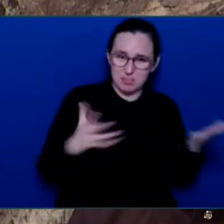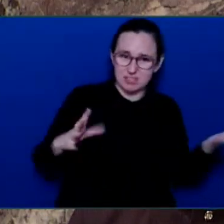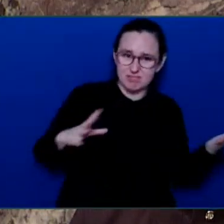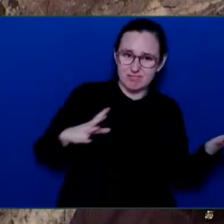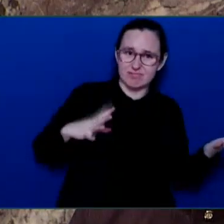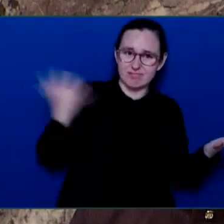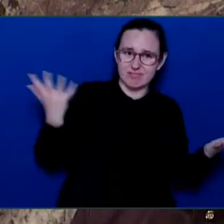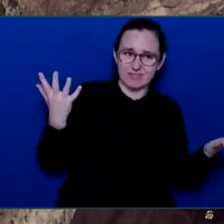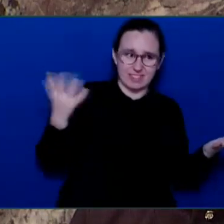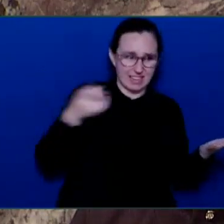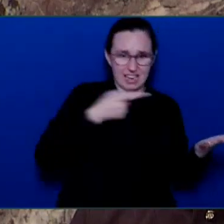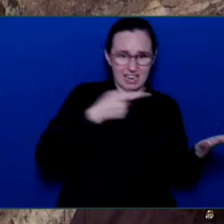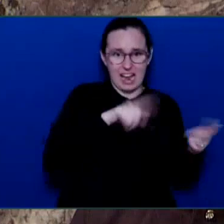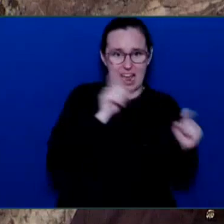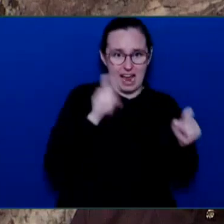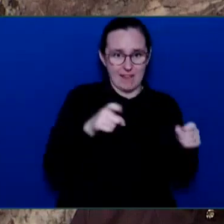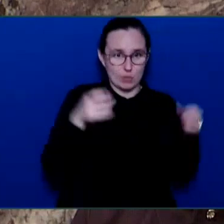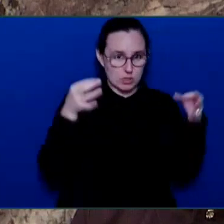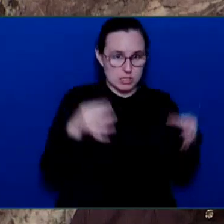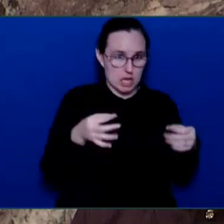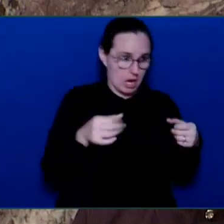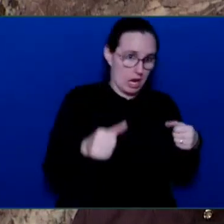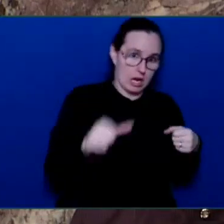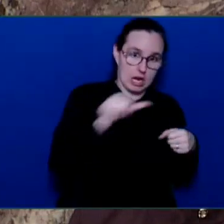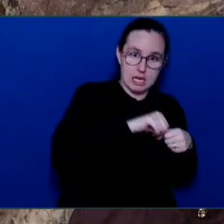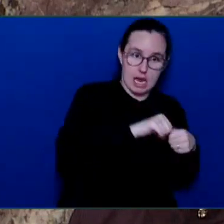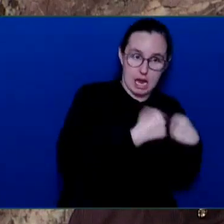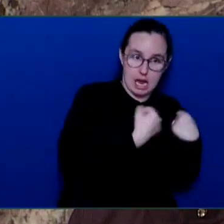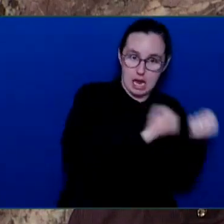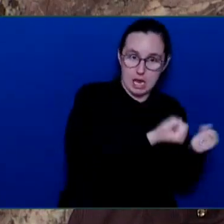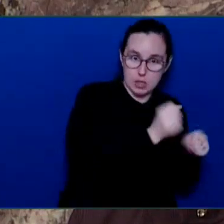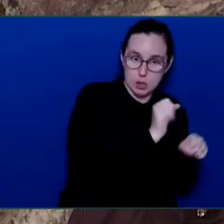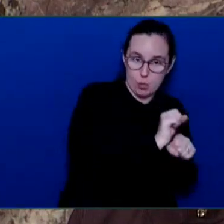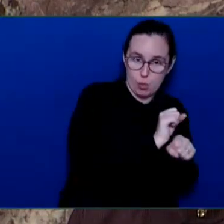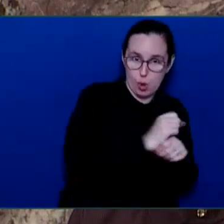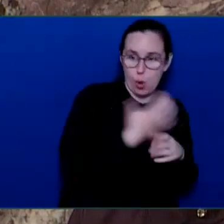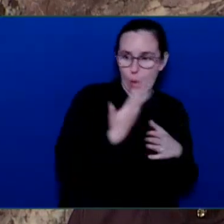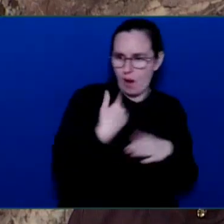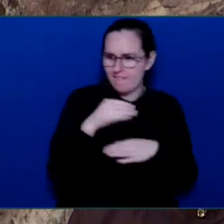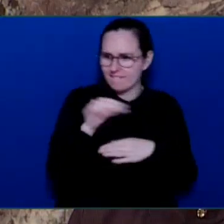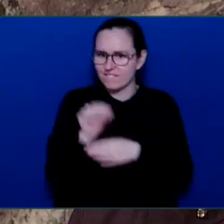record. So, with income plunging for families,